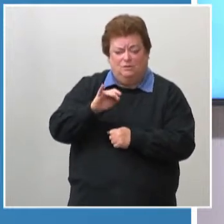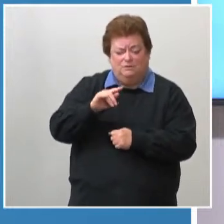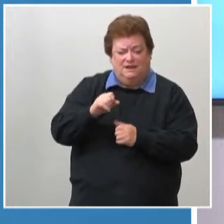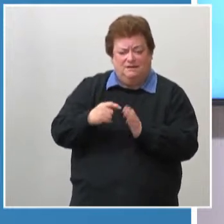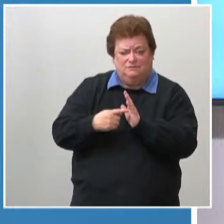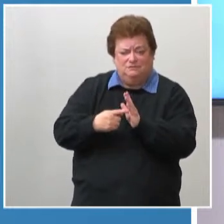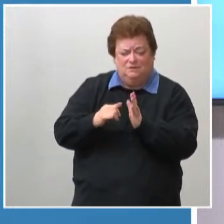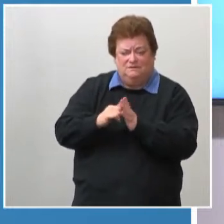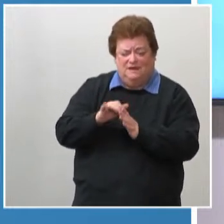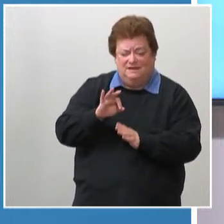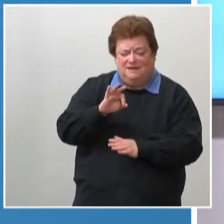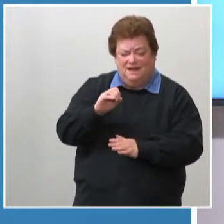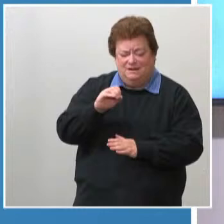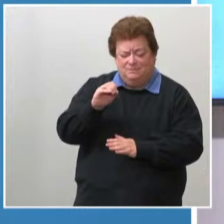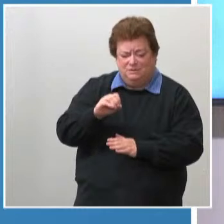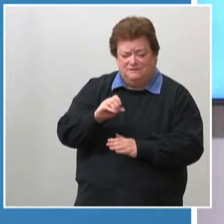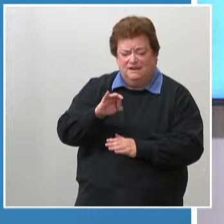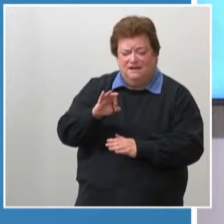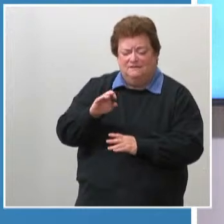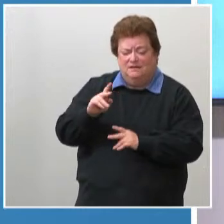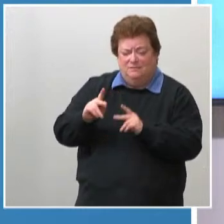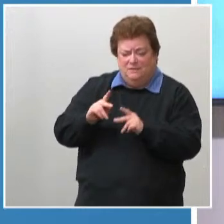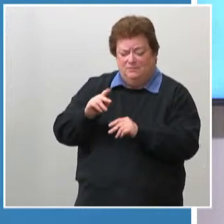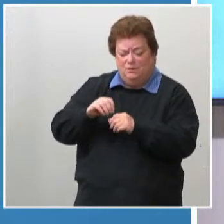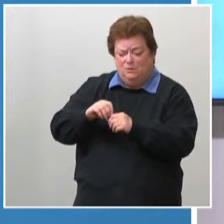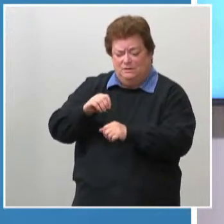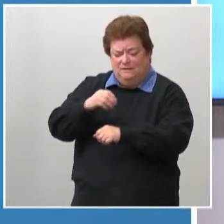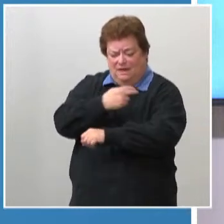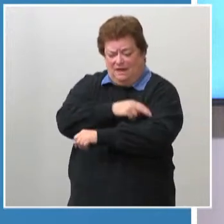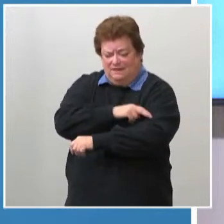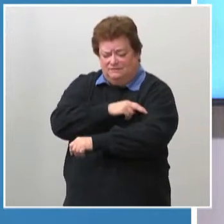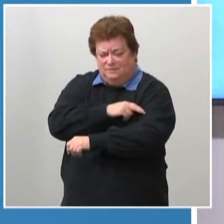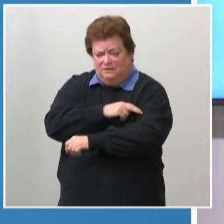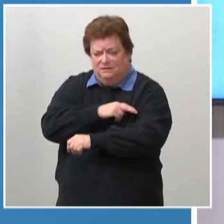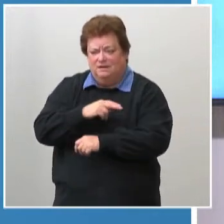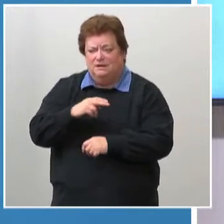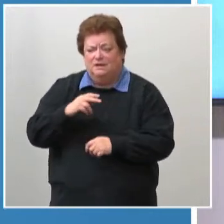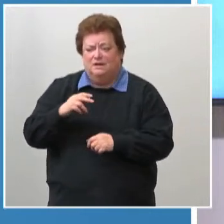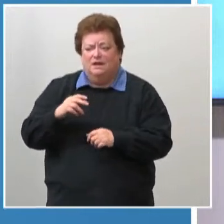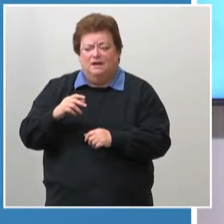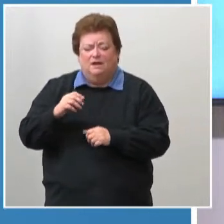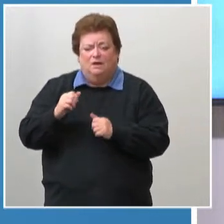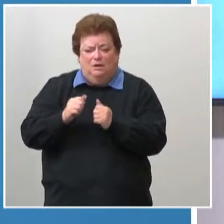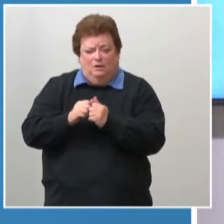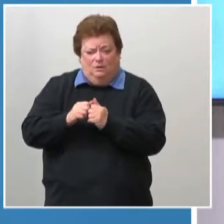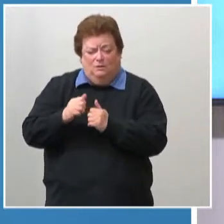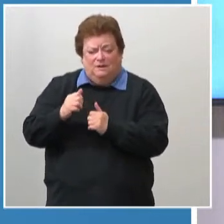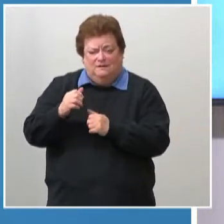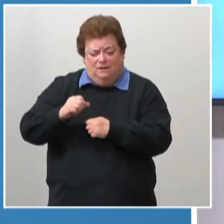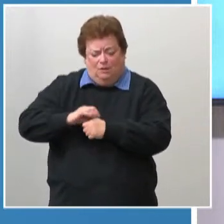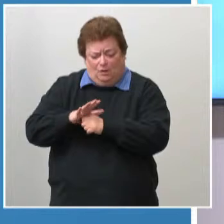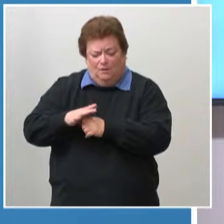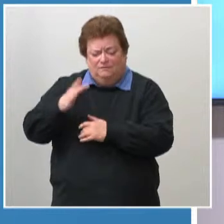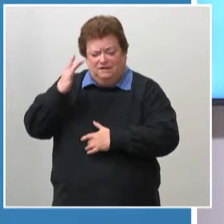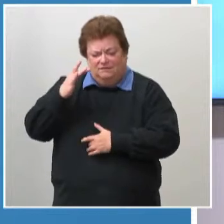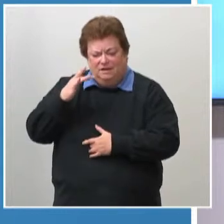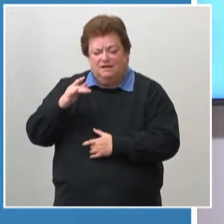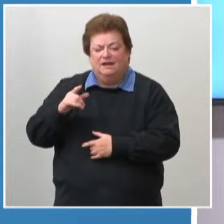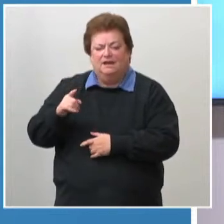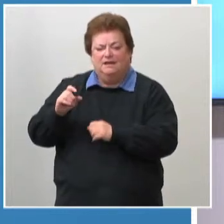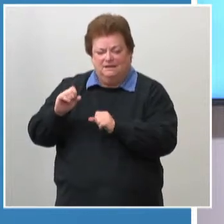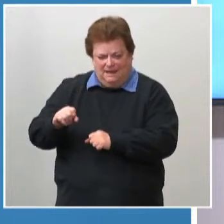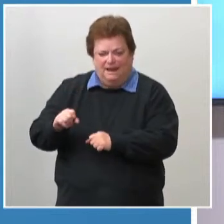than 90% of the people hospitalized in January with breakthrough COVID-19 infections were eligible for a